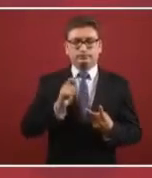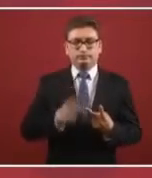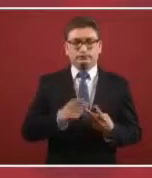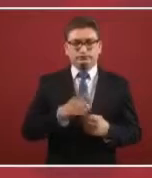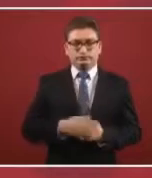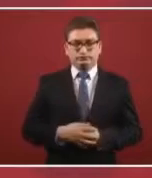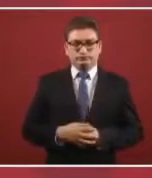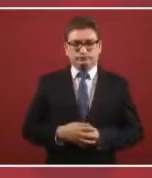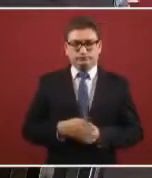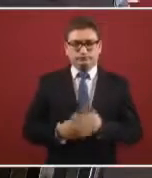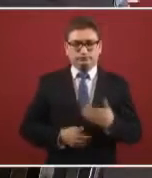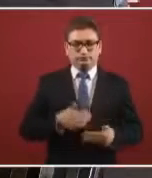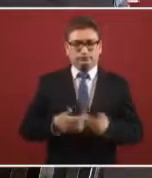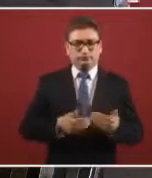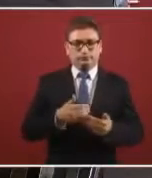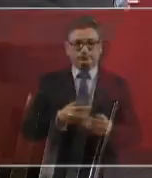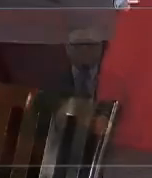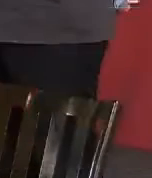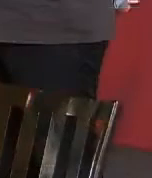groups.